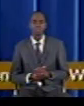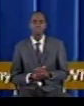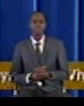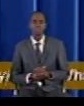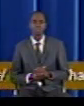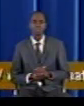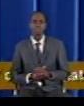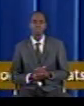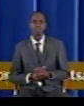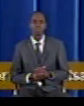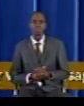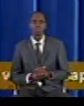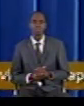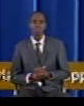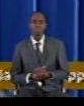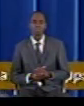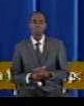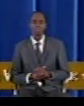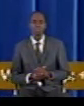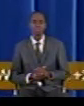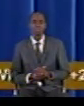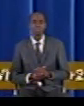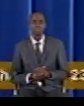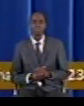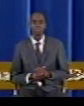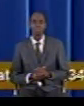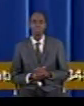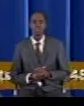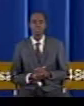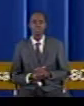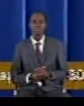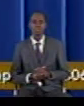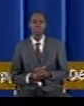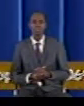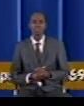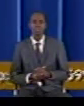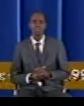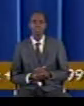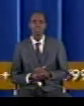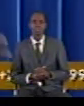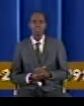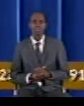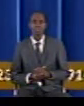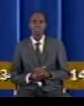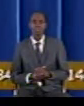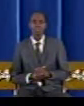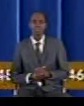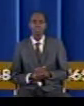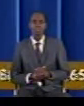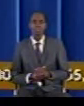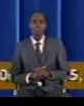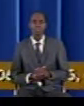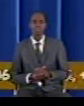ba zuwa shie mo wa shie shie jema wangi wang. Nasi wuwe sinete.